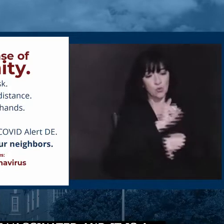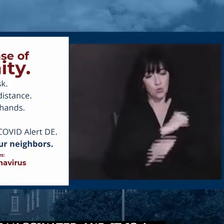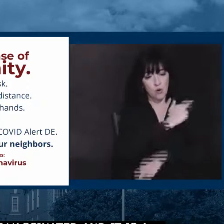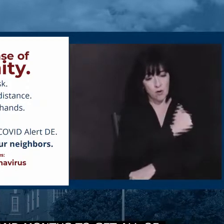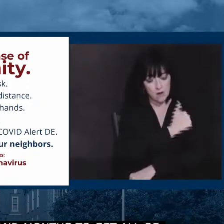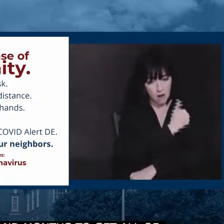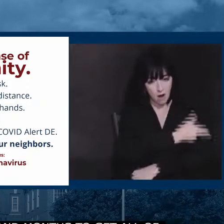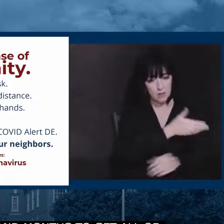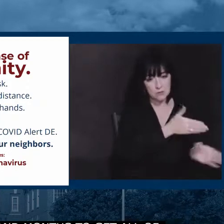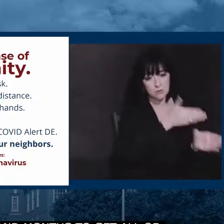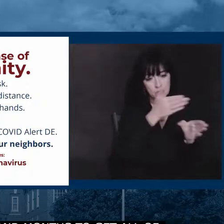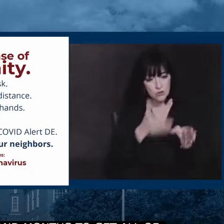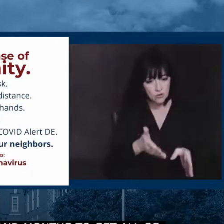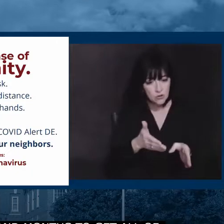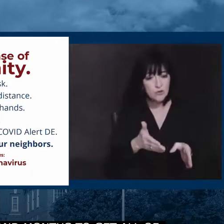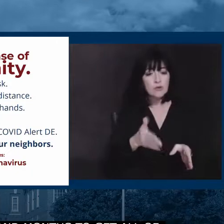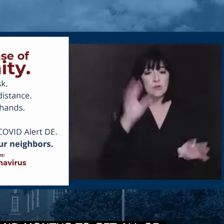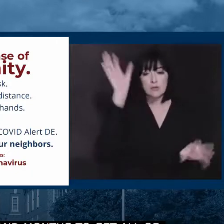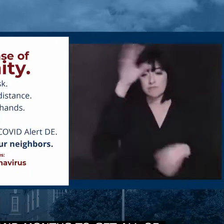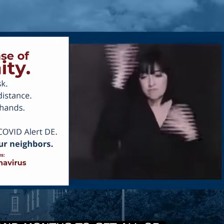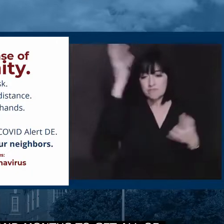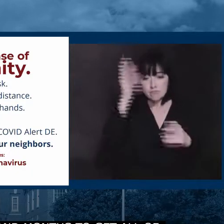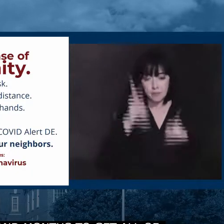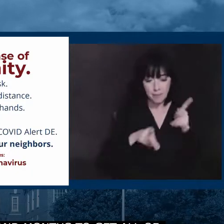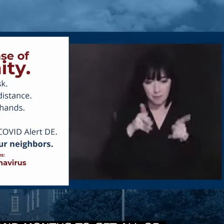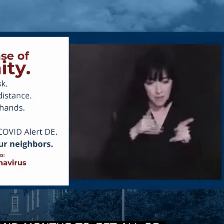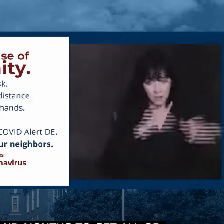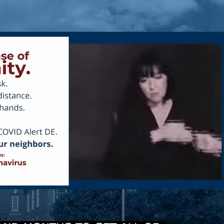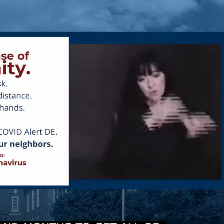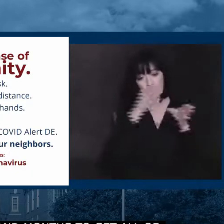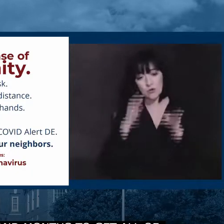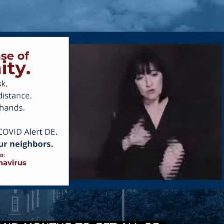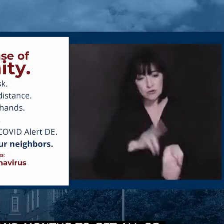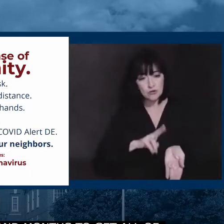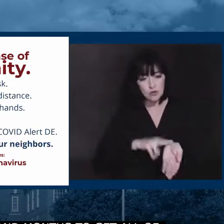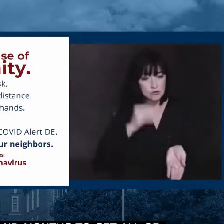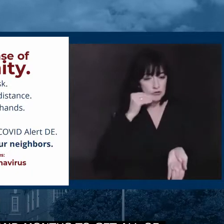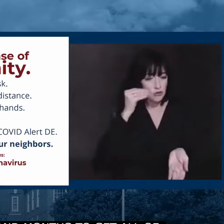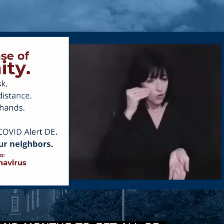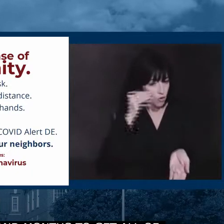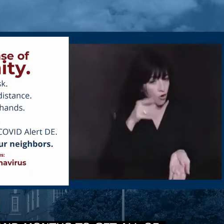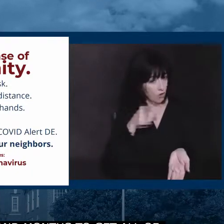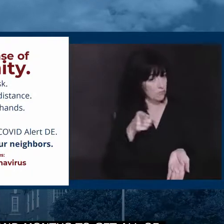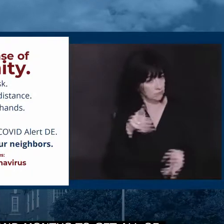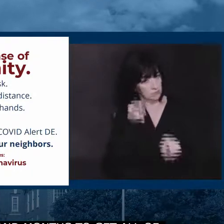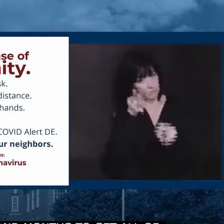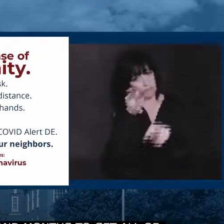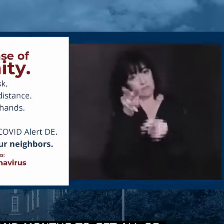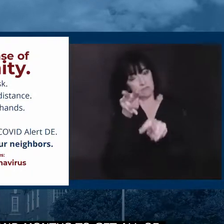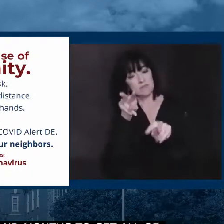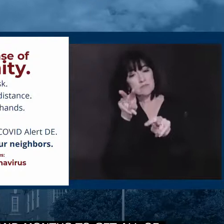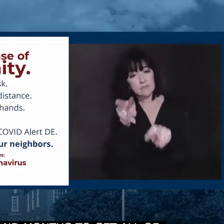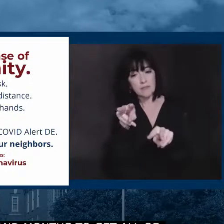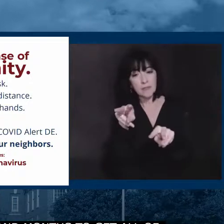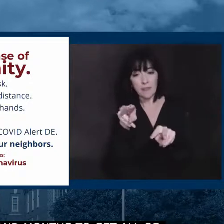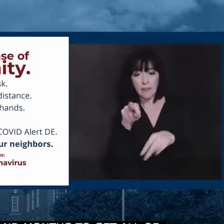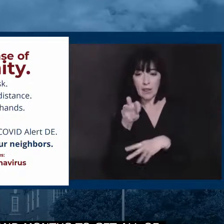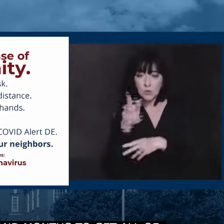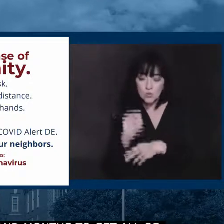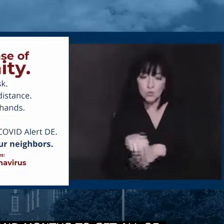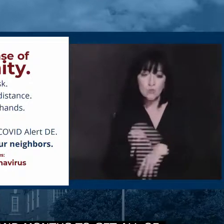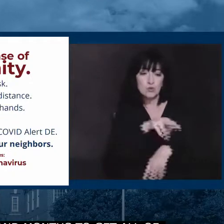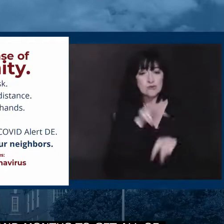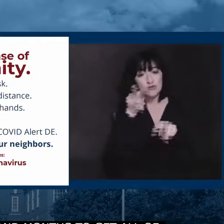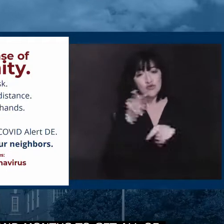responders, and all those populations of essential workers. So pay attention to the availability at your